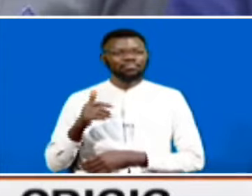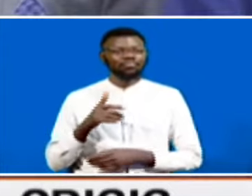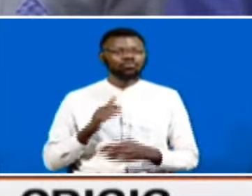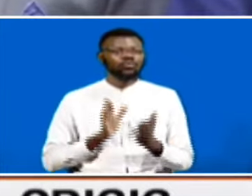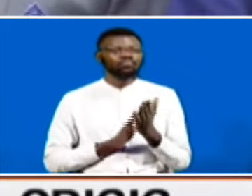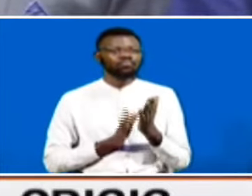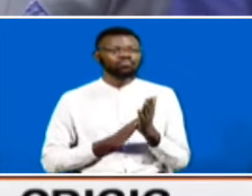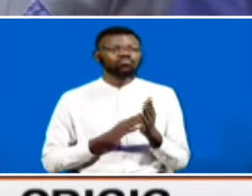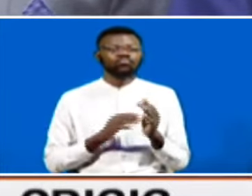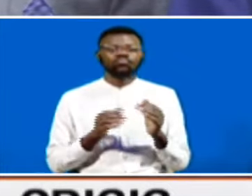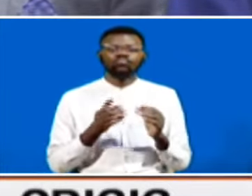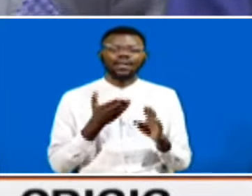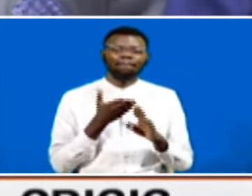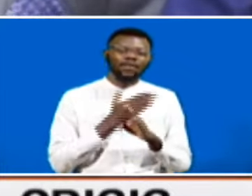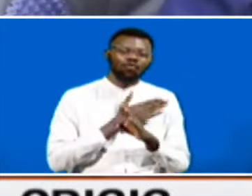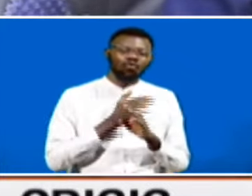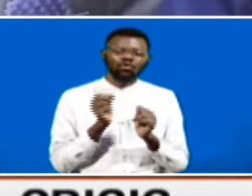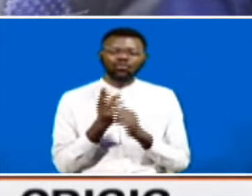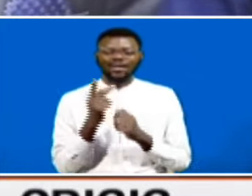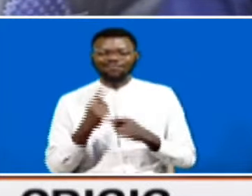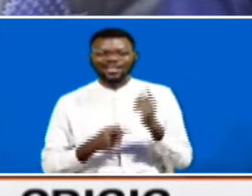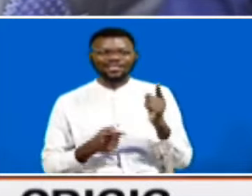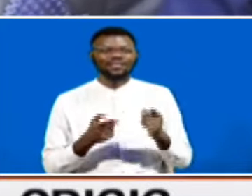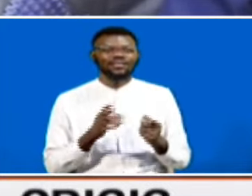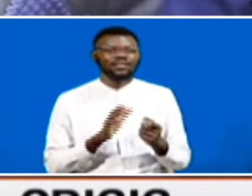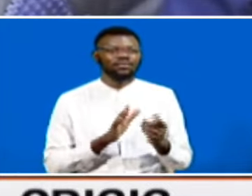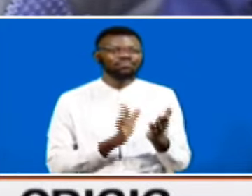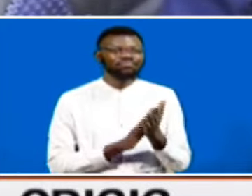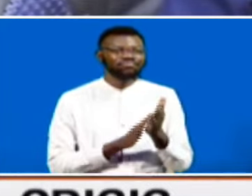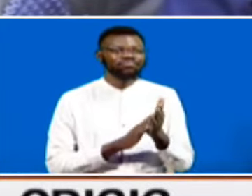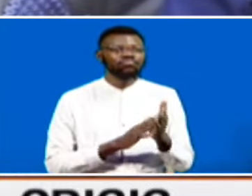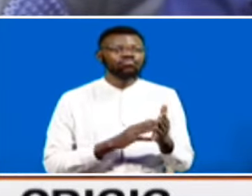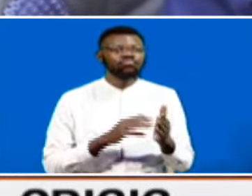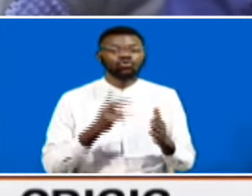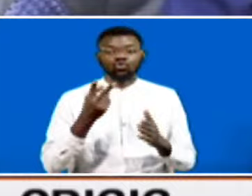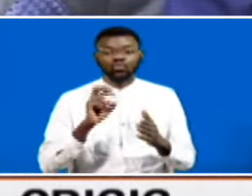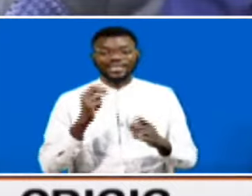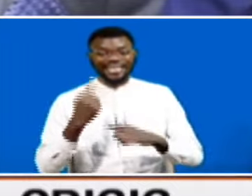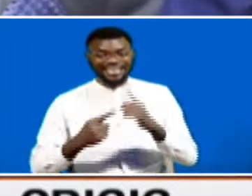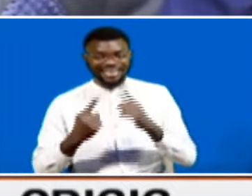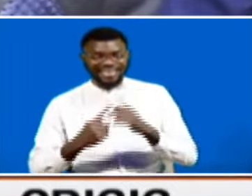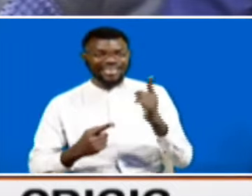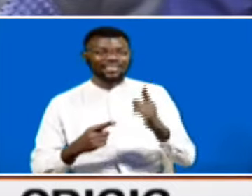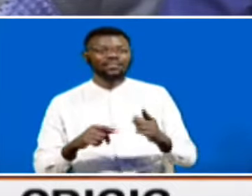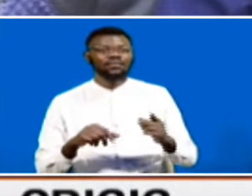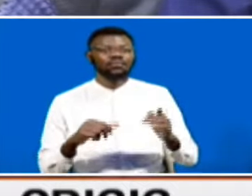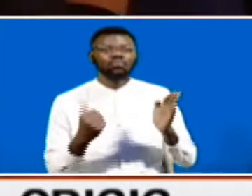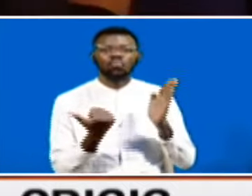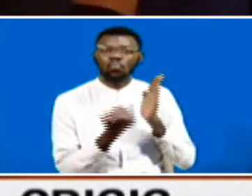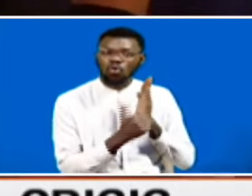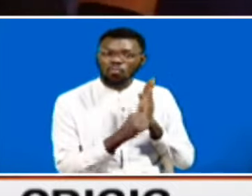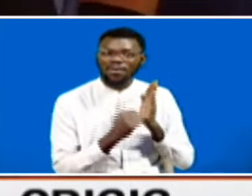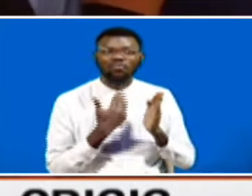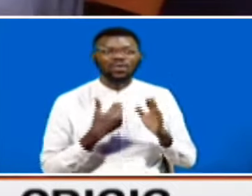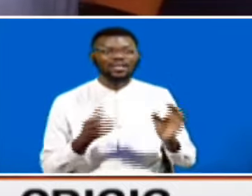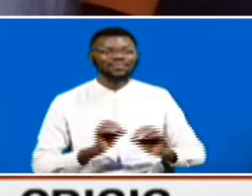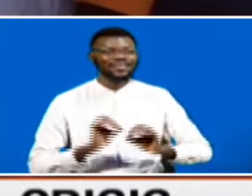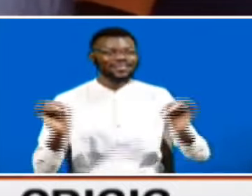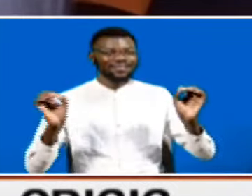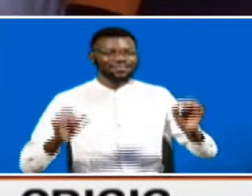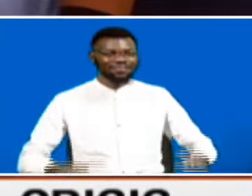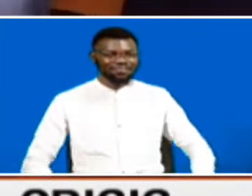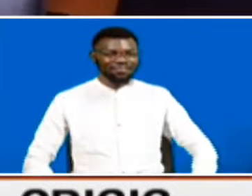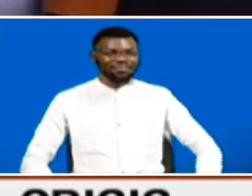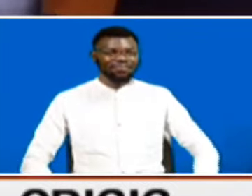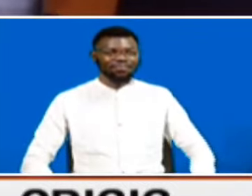it 12 years to 20 years, all there, so that we can escape the crisis. Ile